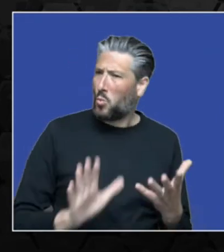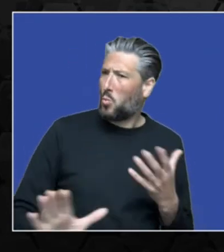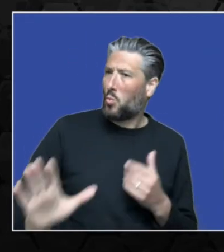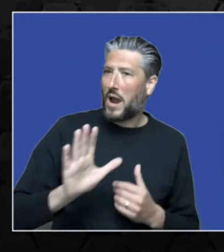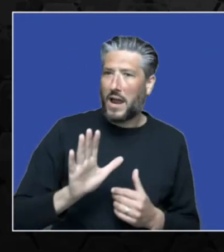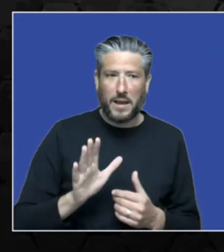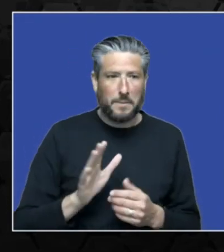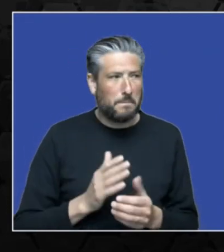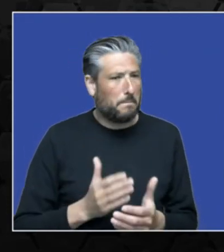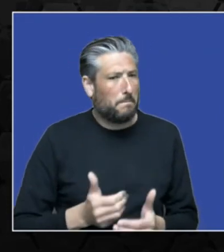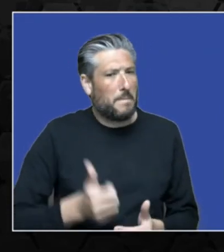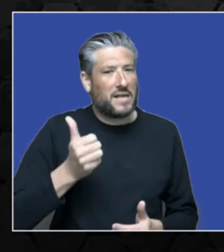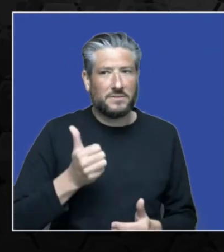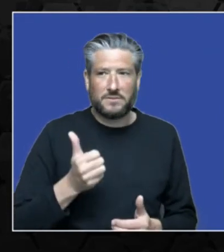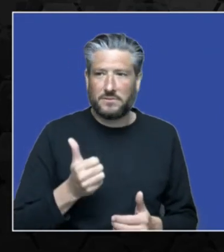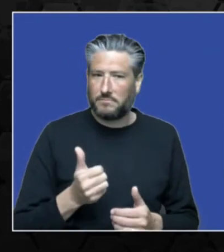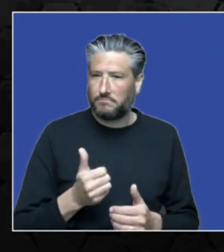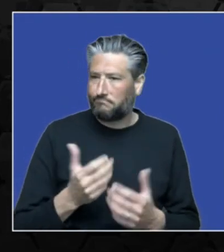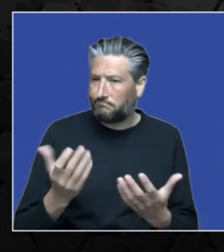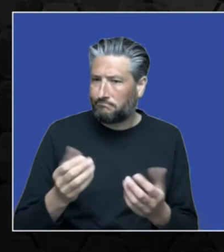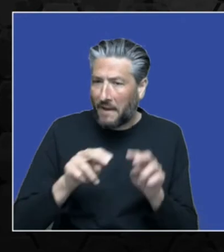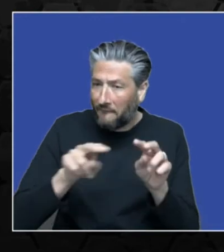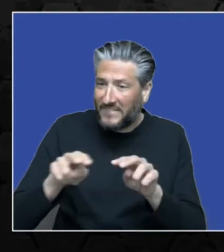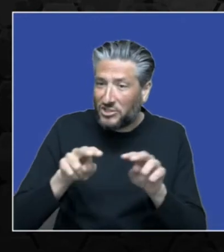documentation? Yeah, sure.